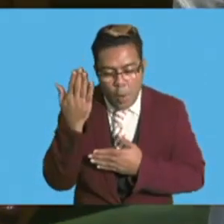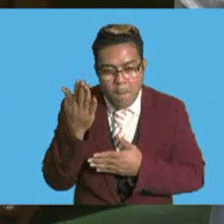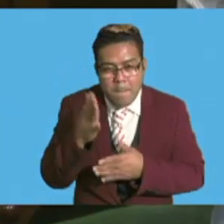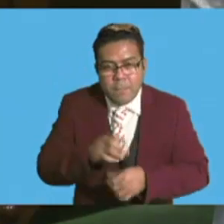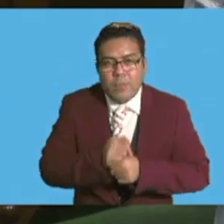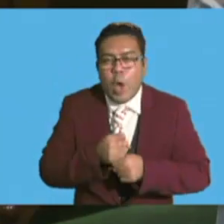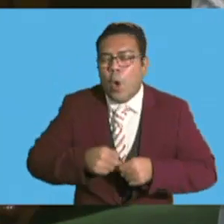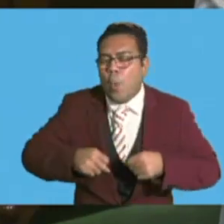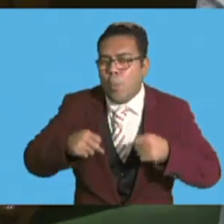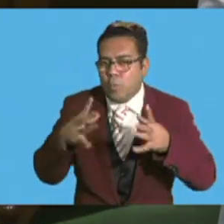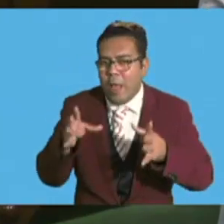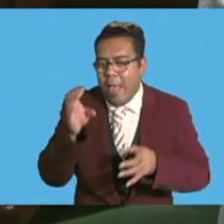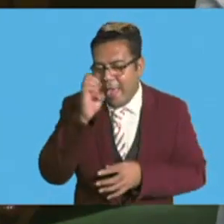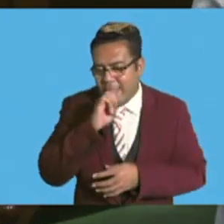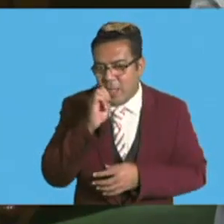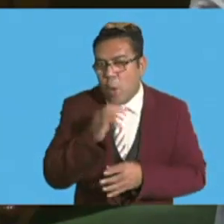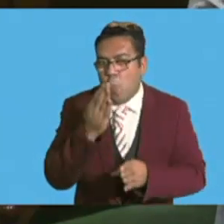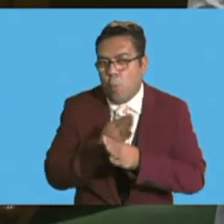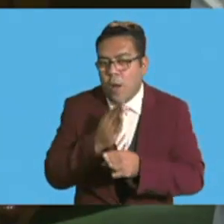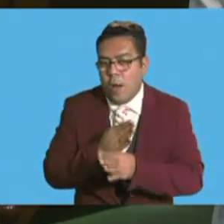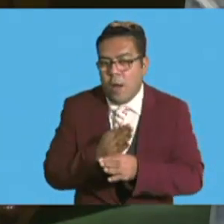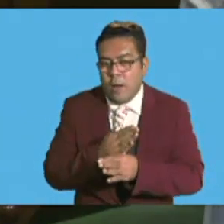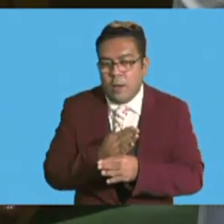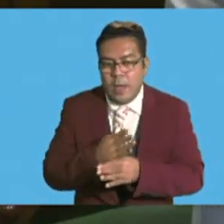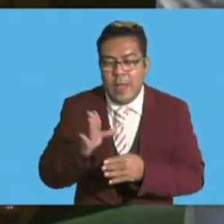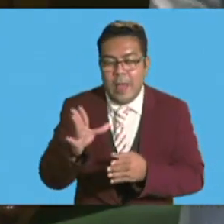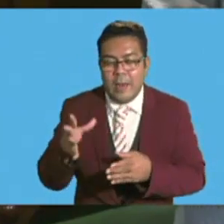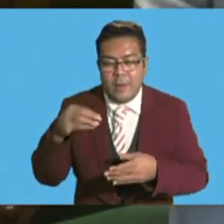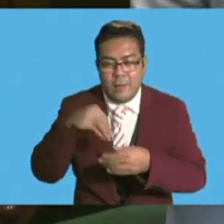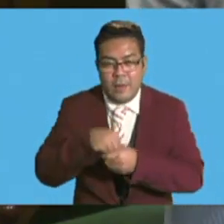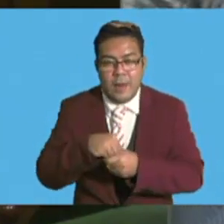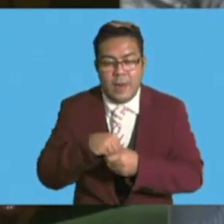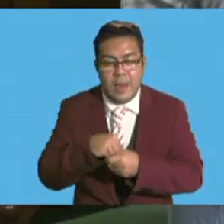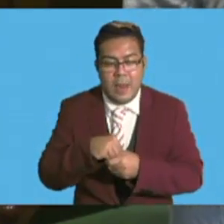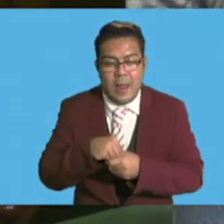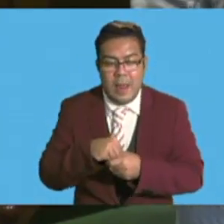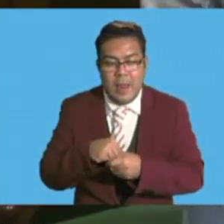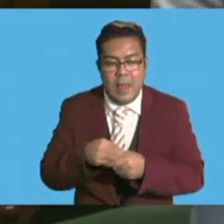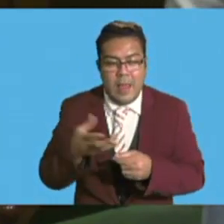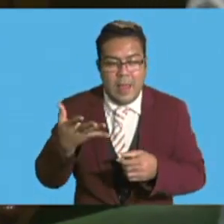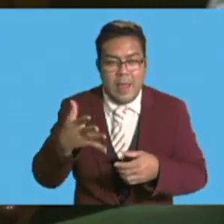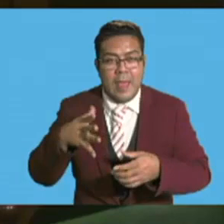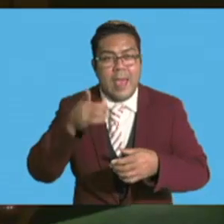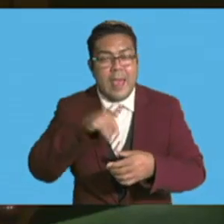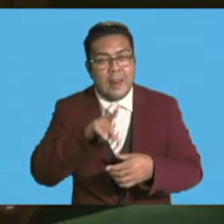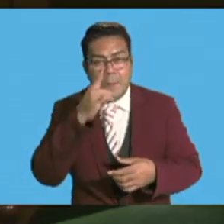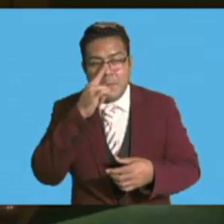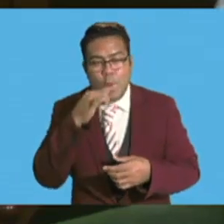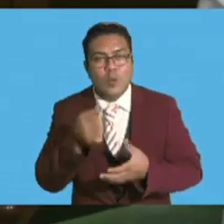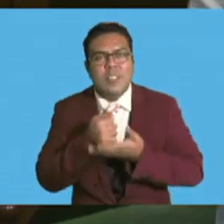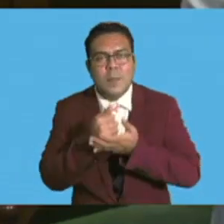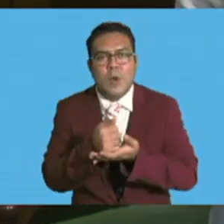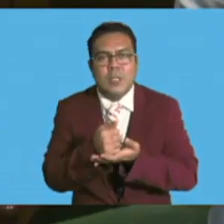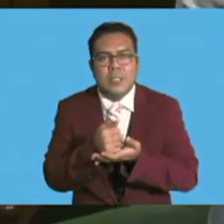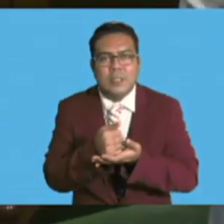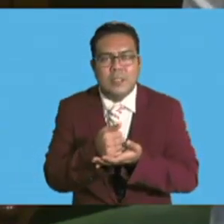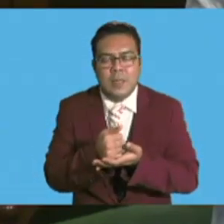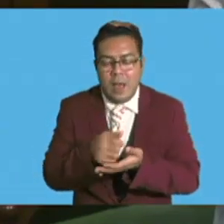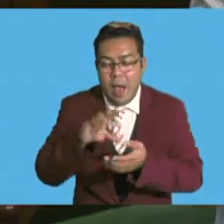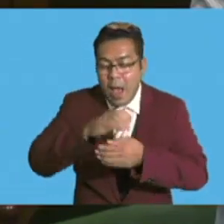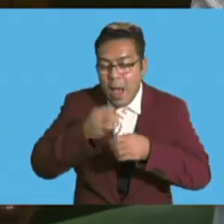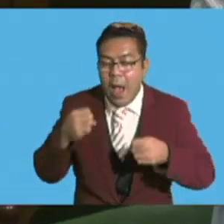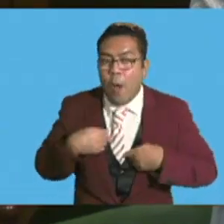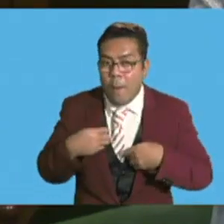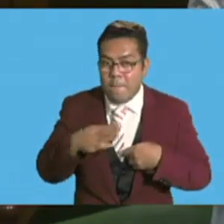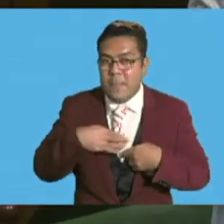committed, professional, ethical workforce in both the health professionals and the corporate professionals who support the Health Services Division. Our